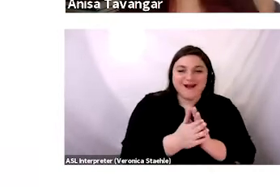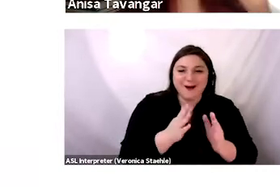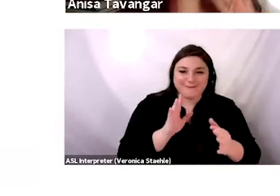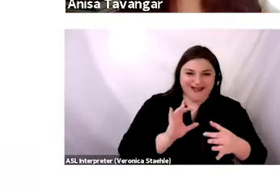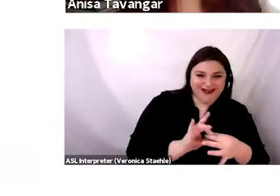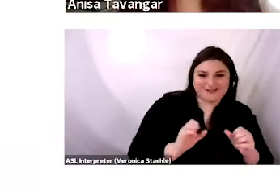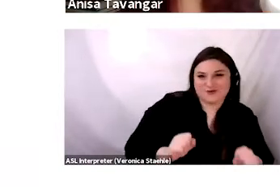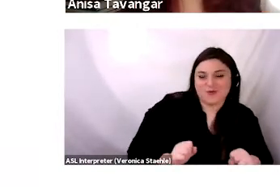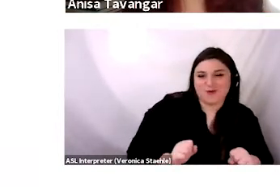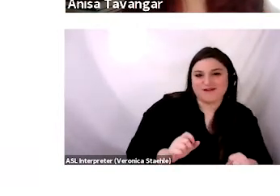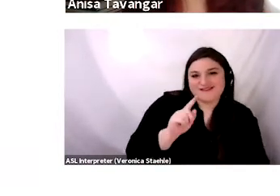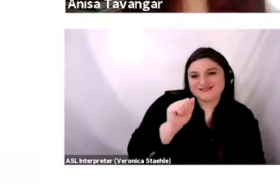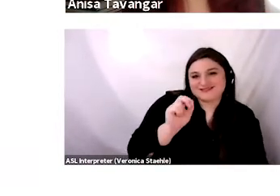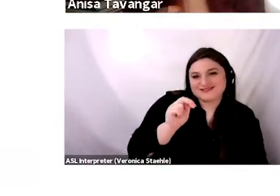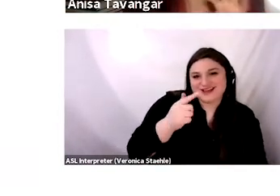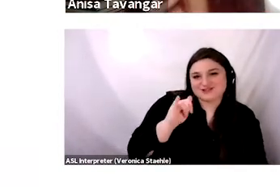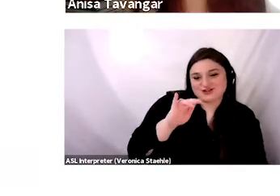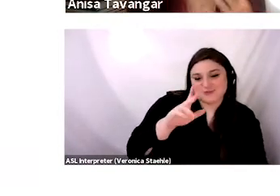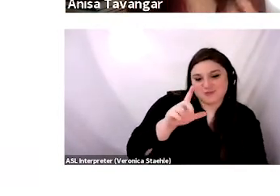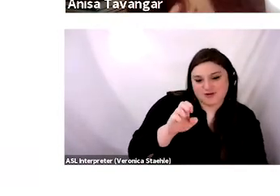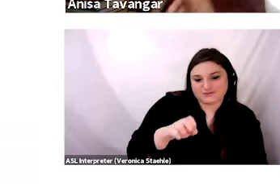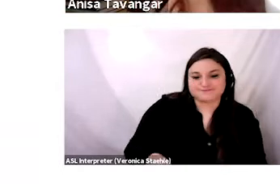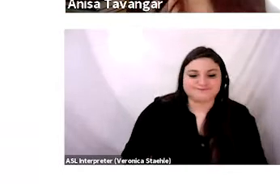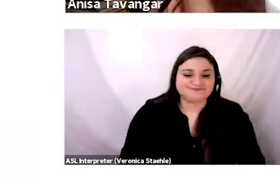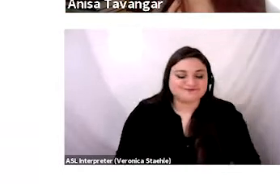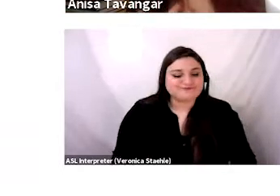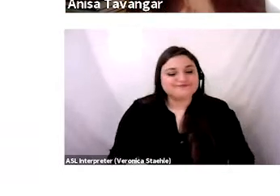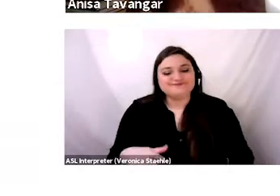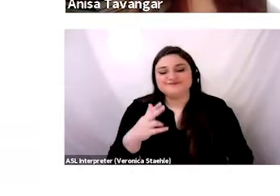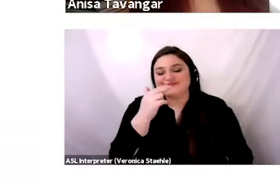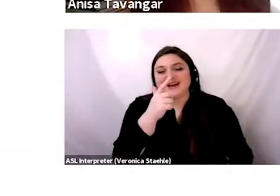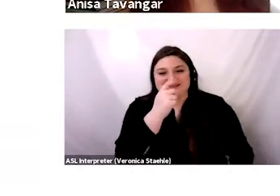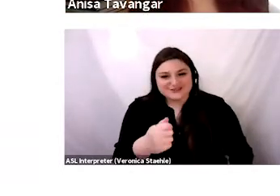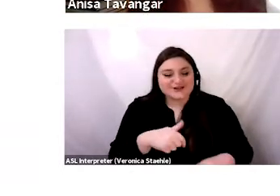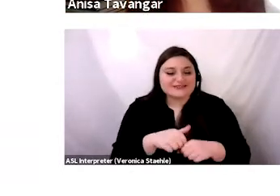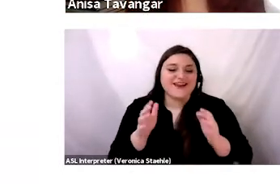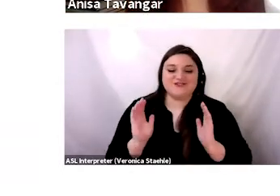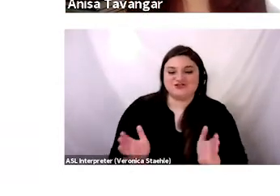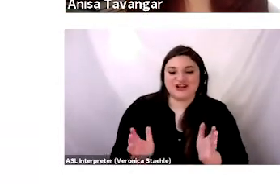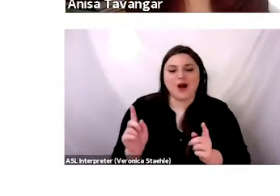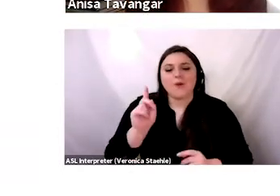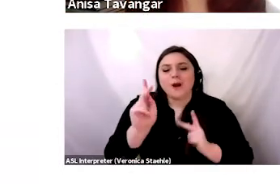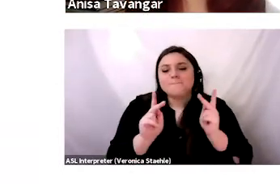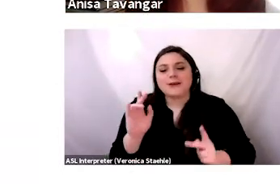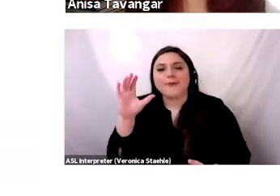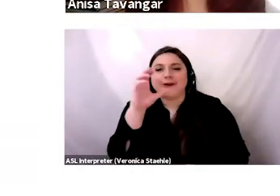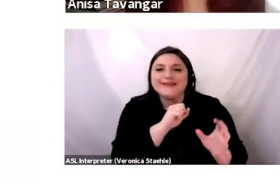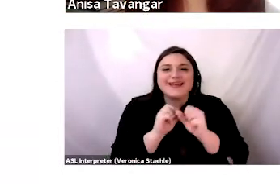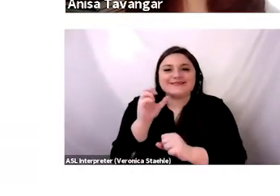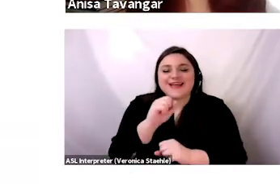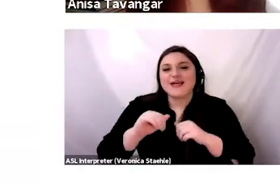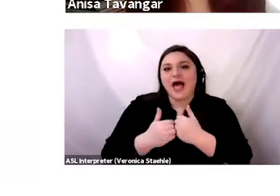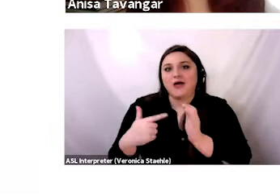It's funny, in the chat, there were some guessing and some sort of people were sharing ideas of how they reflect fashion and